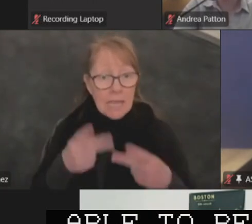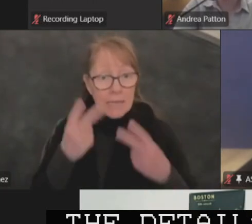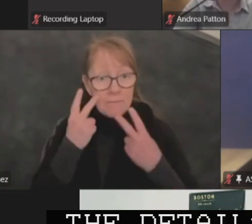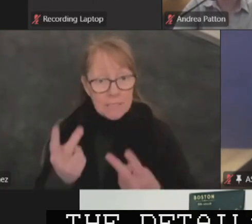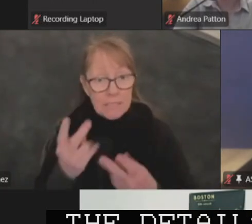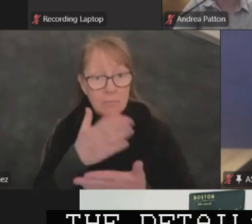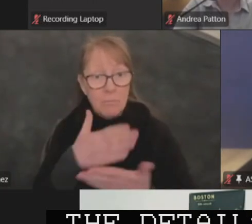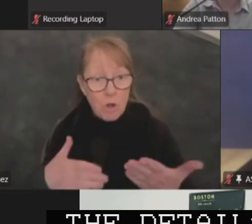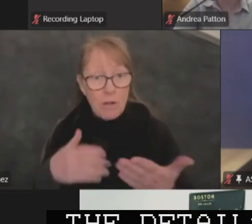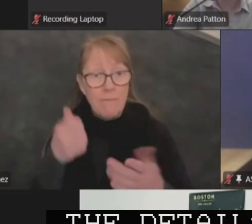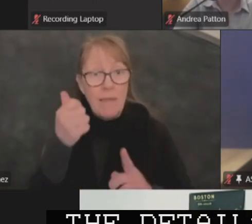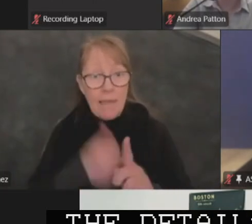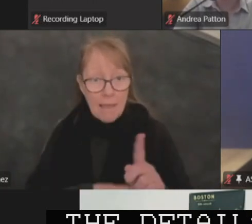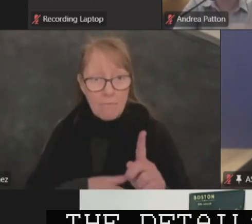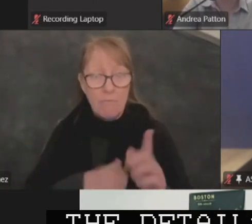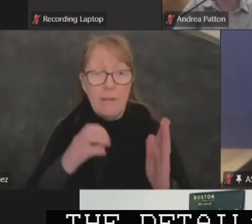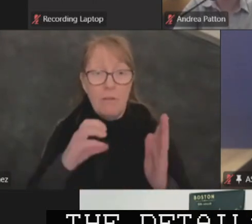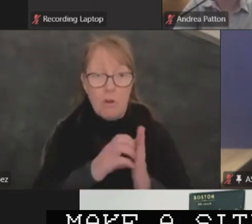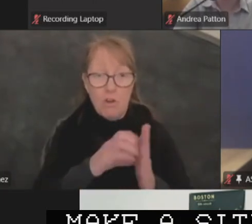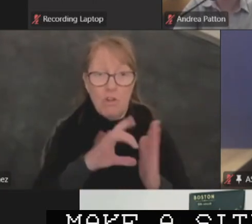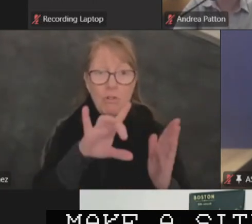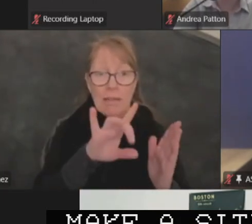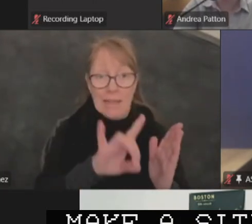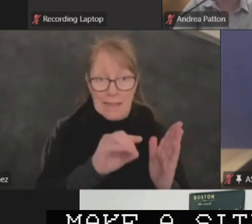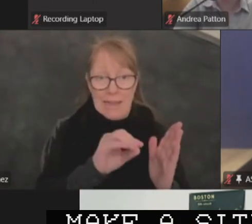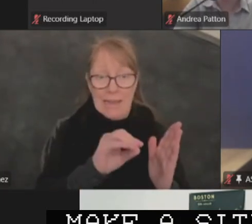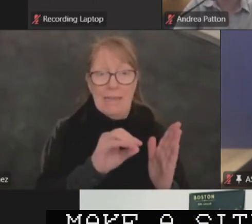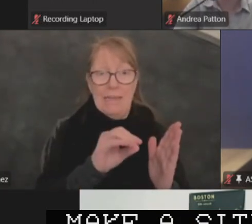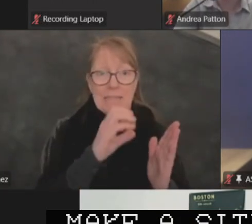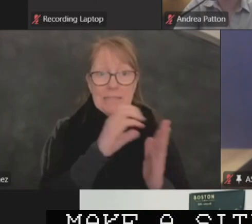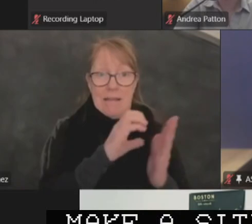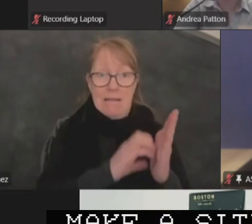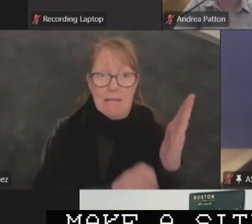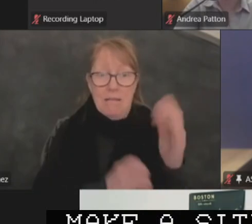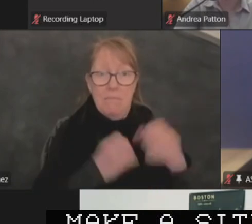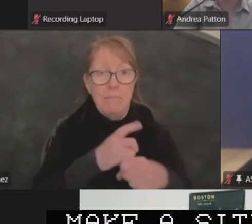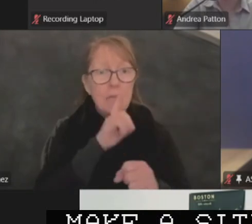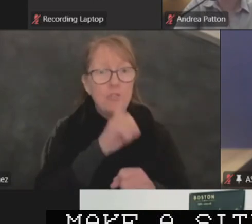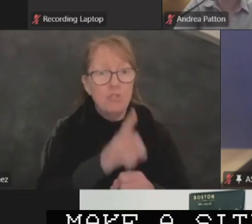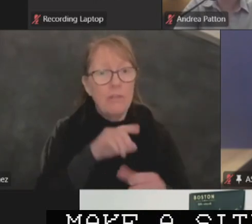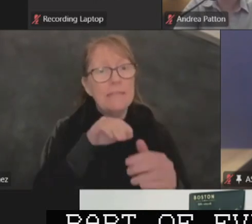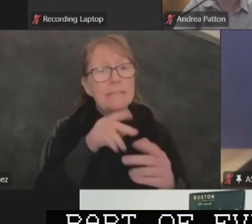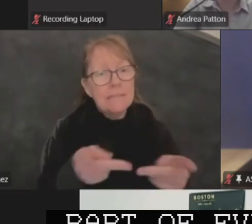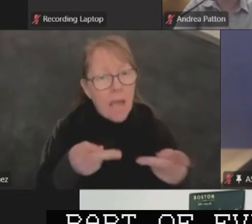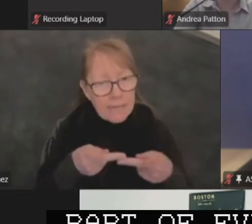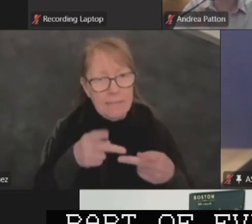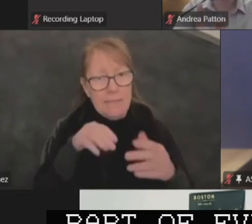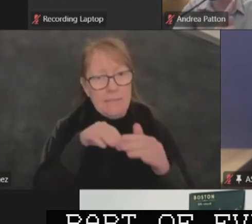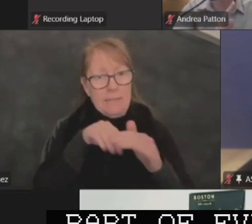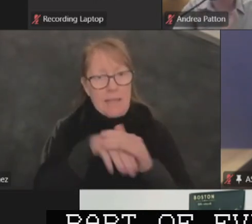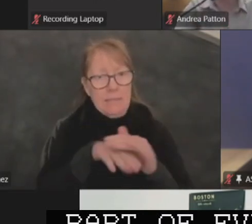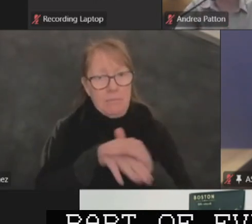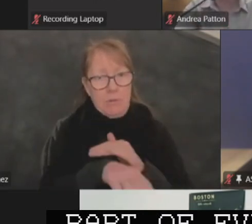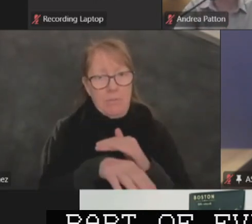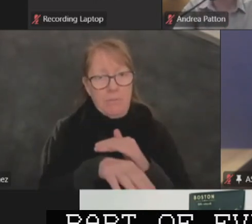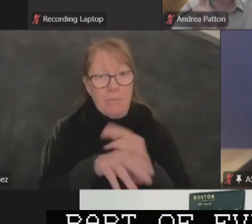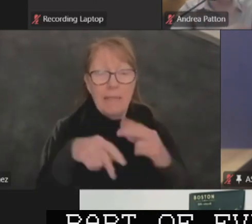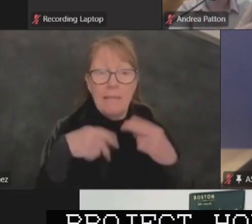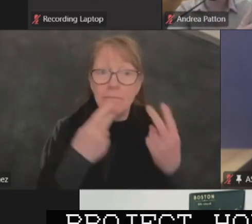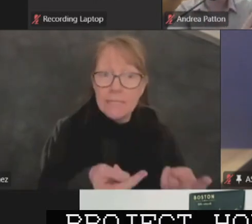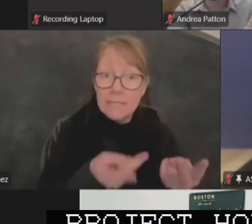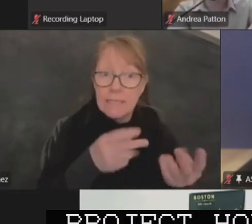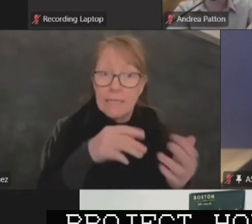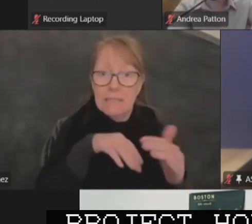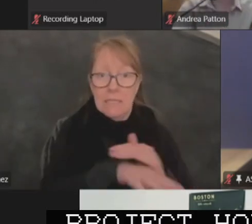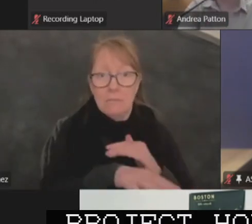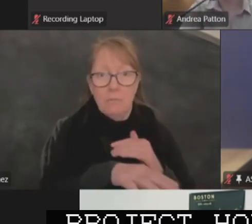single Article 80 project, how do we make sure that that site visit is accessible, things like that. So stay tuned, everybody. We're not done with